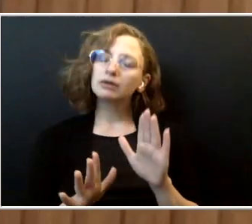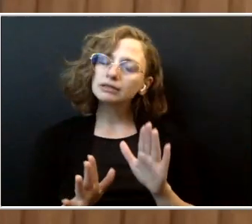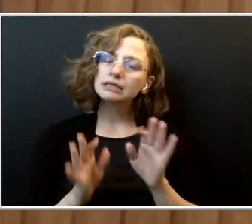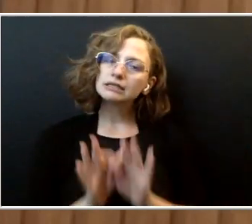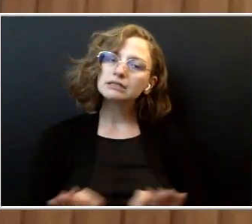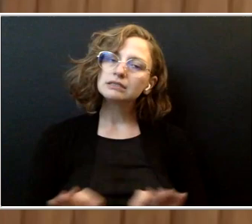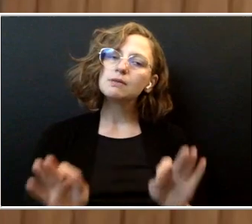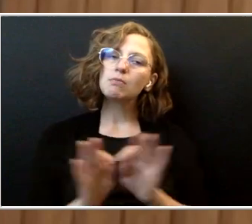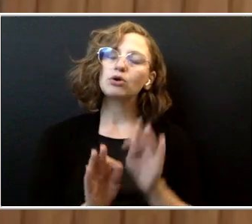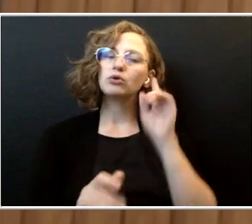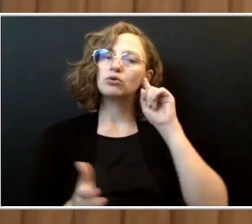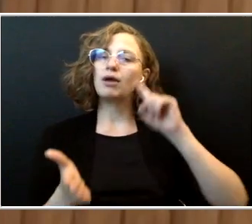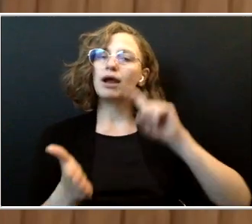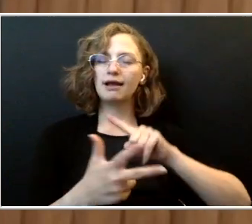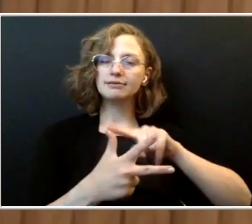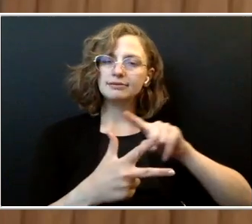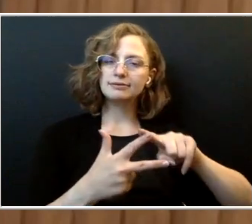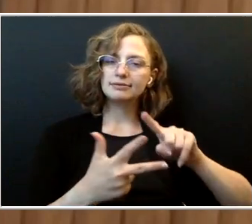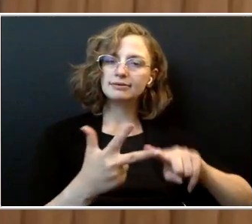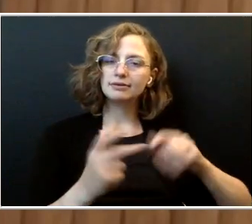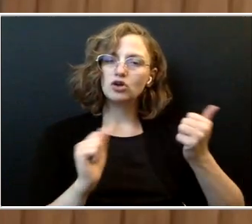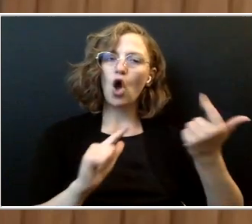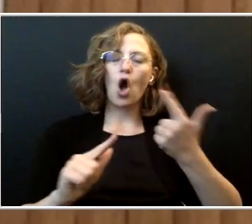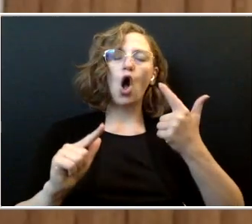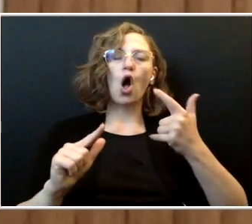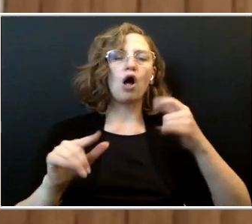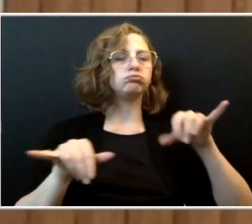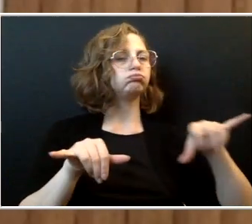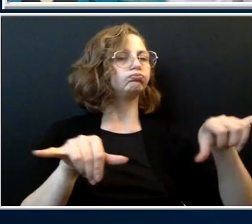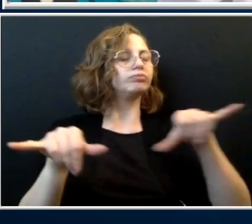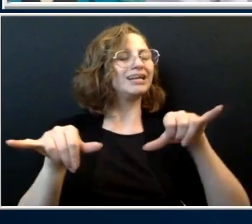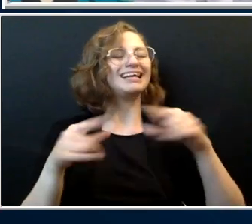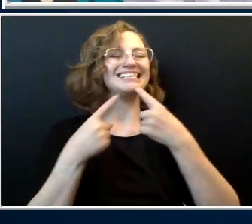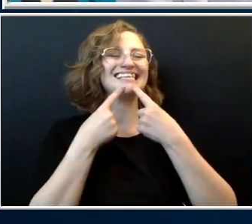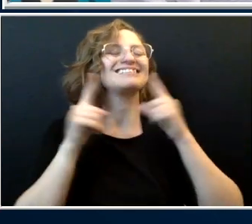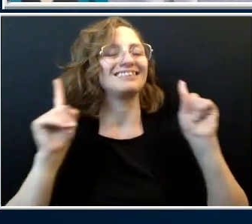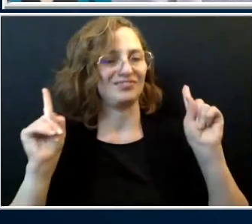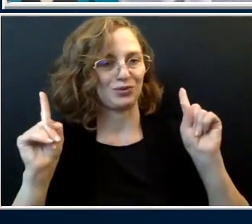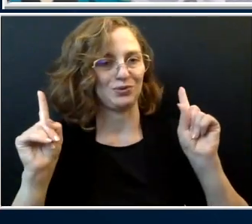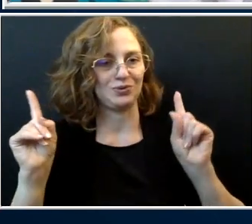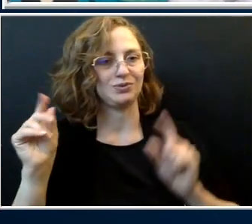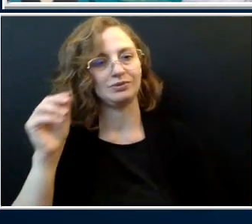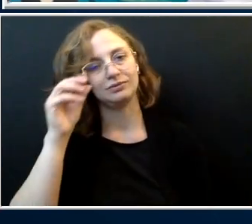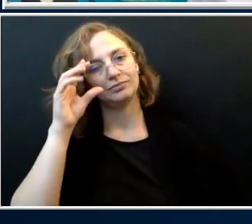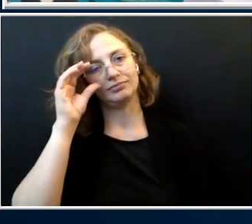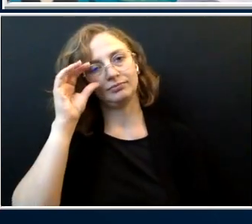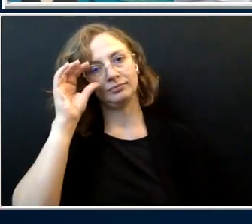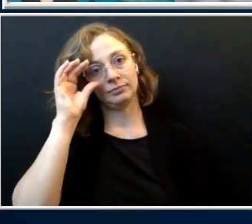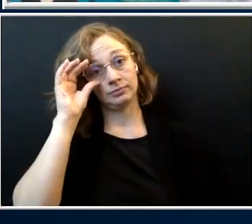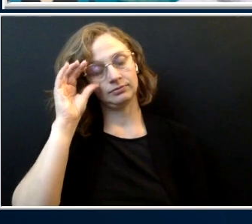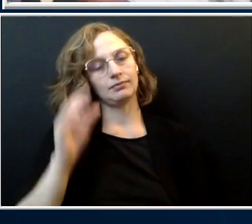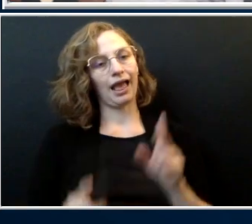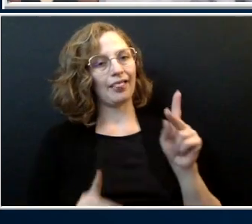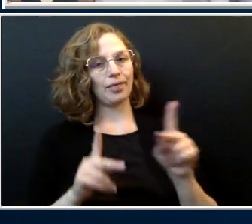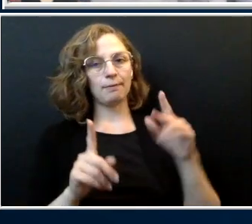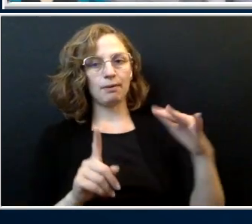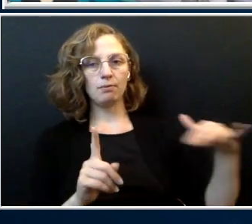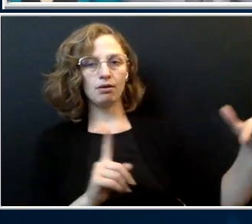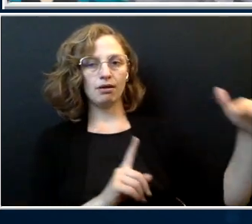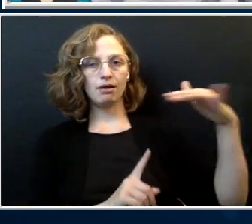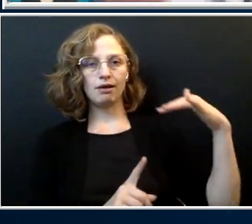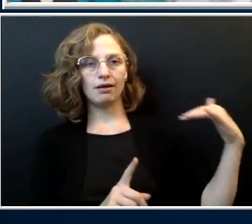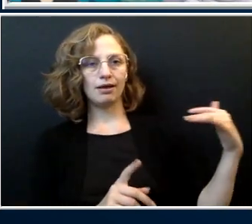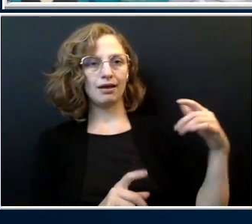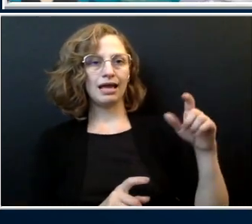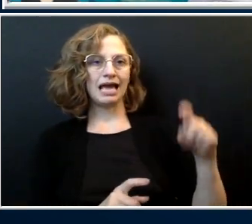between them so that you're still staying on track to some extent. And then I think the people around you have to allow you to walk into the studio at the last minute